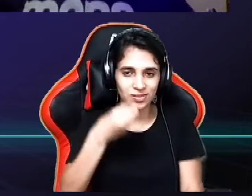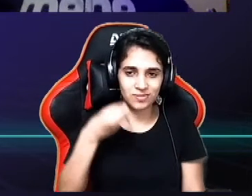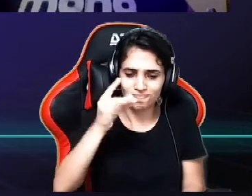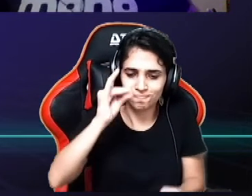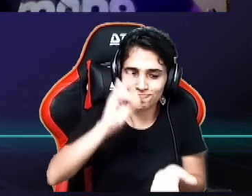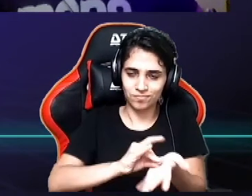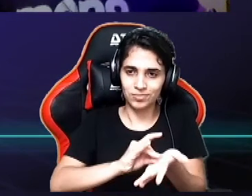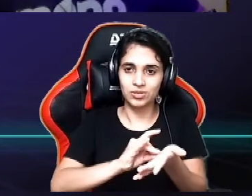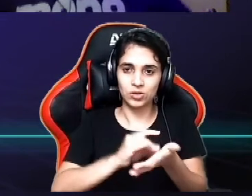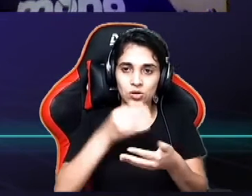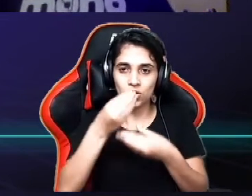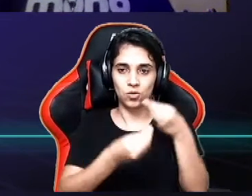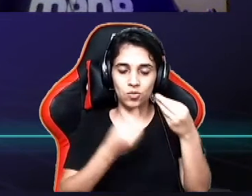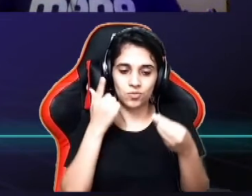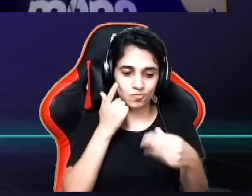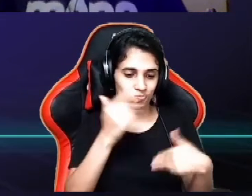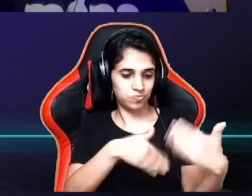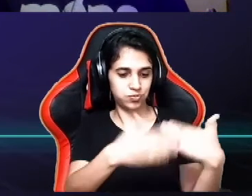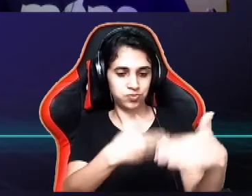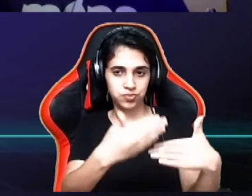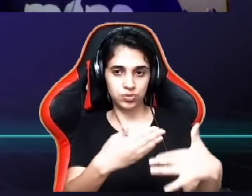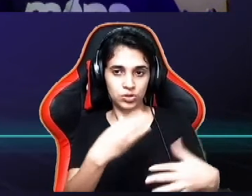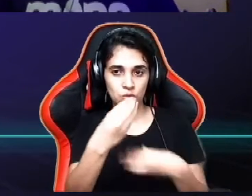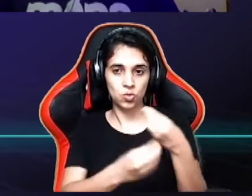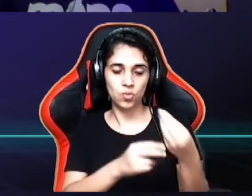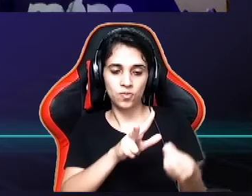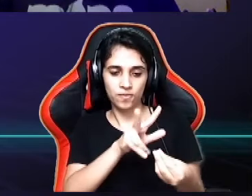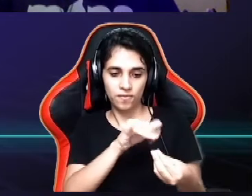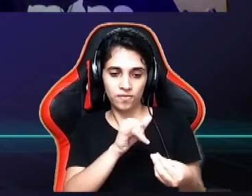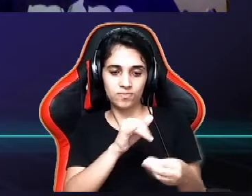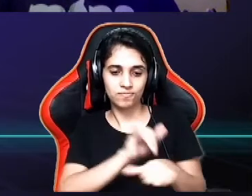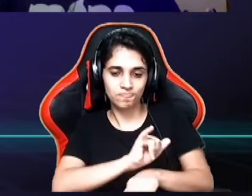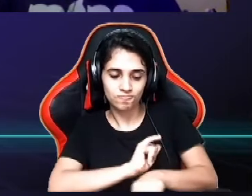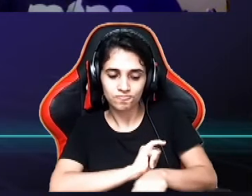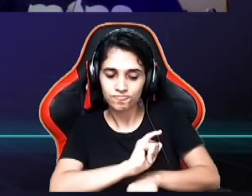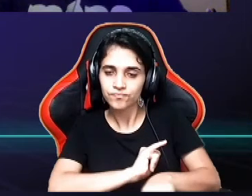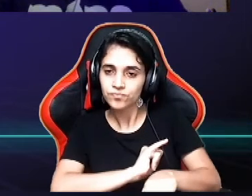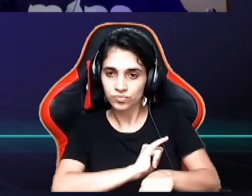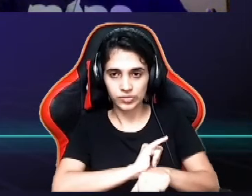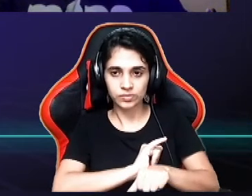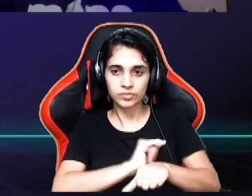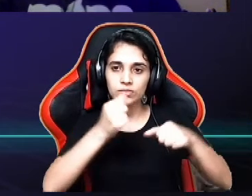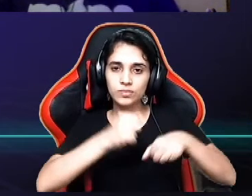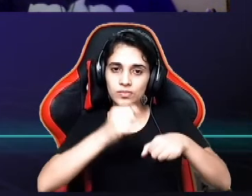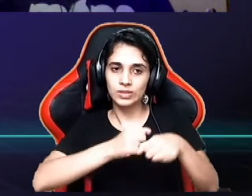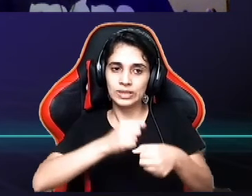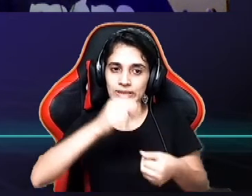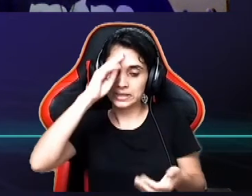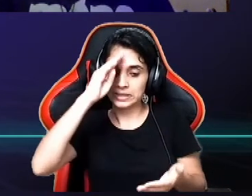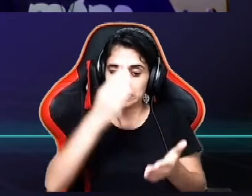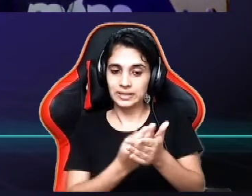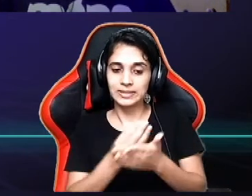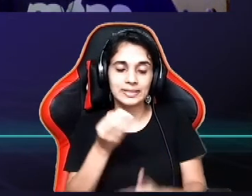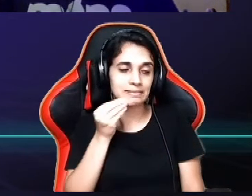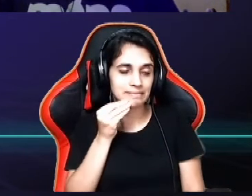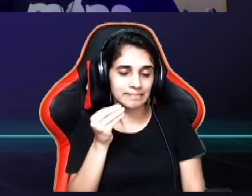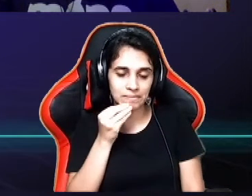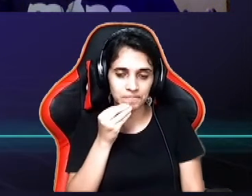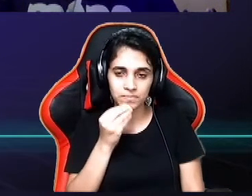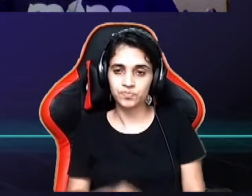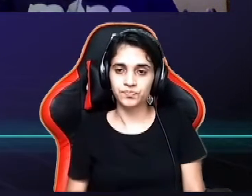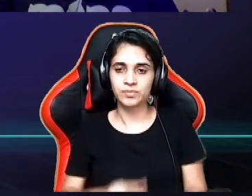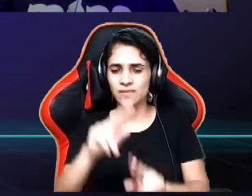want to test how that will stand or not. So you need to give it